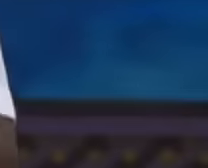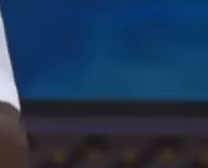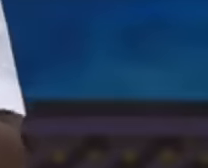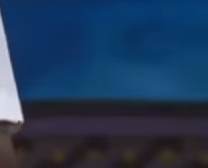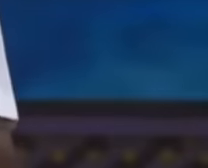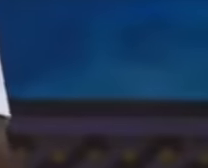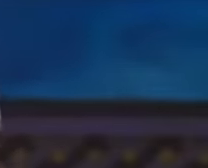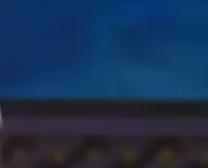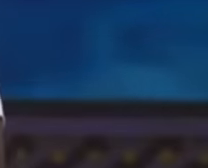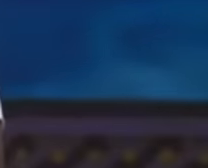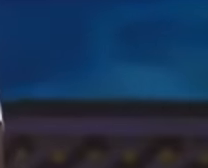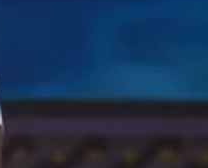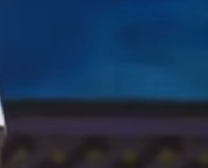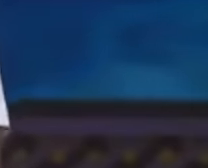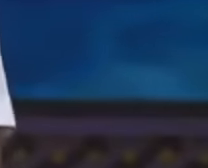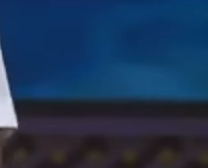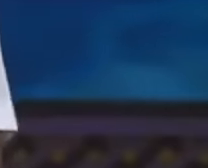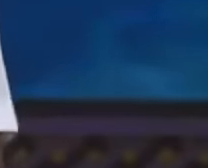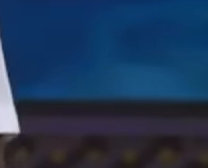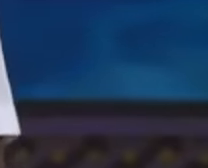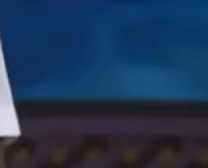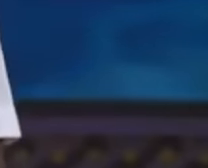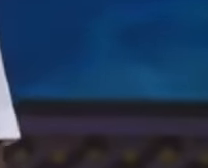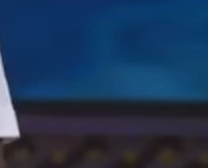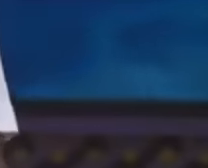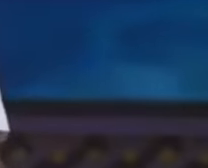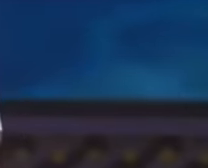And of course, the workers know